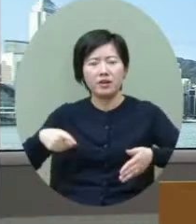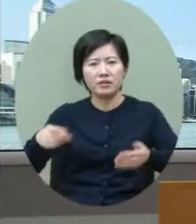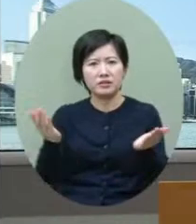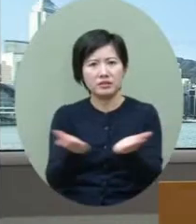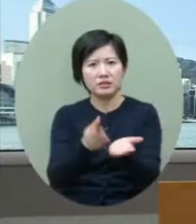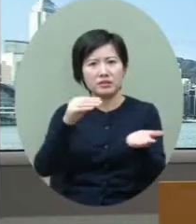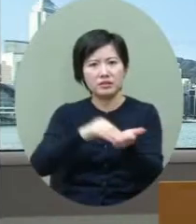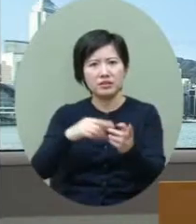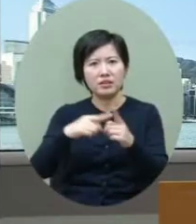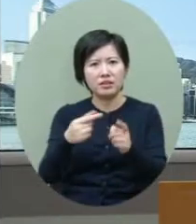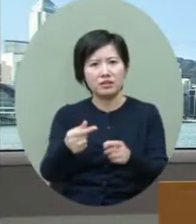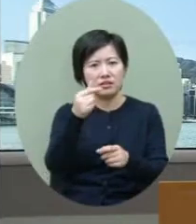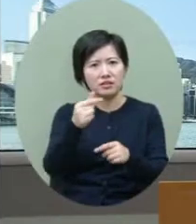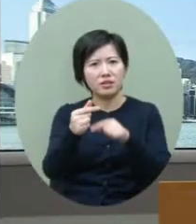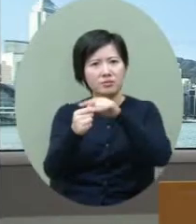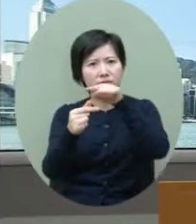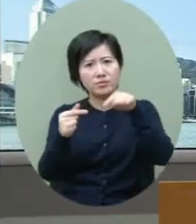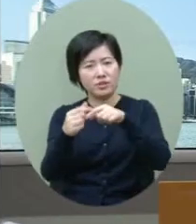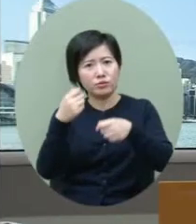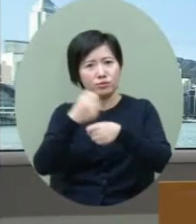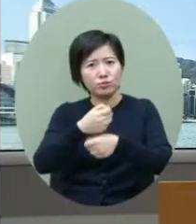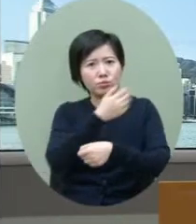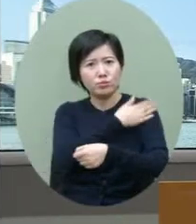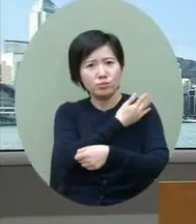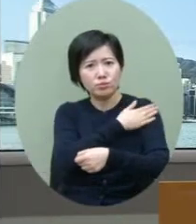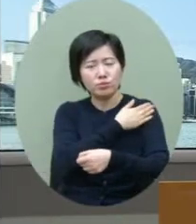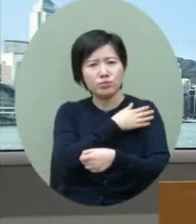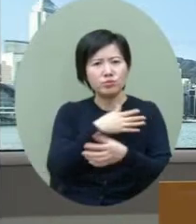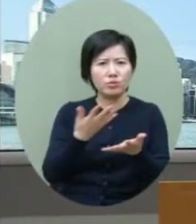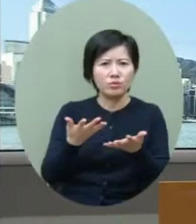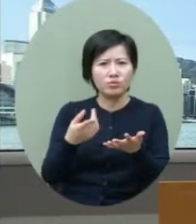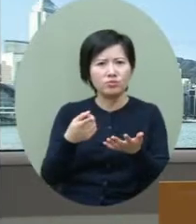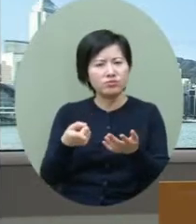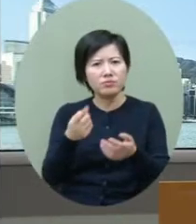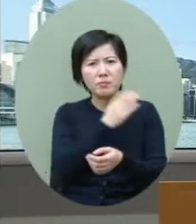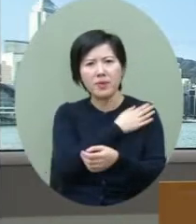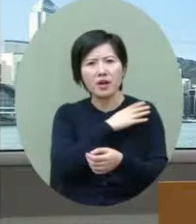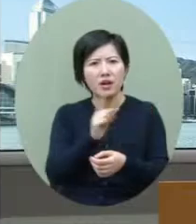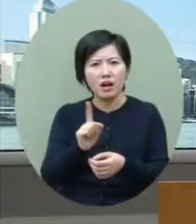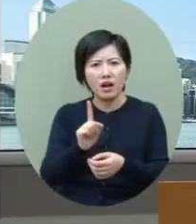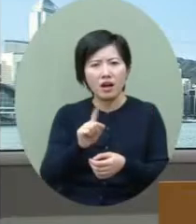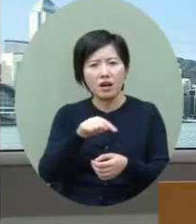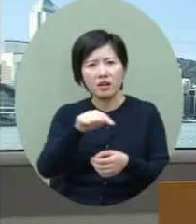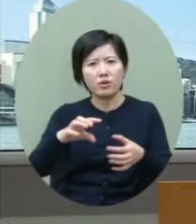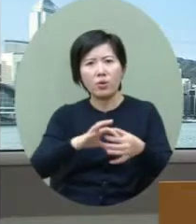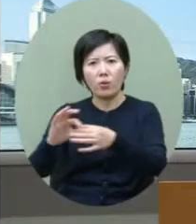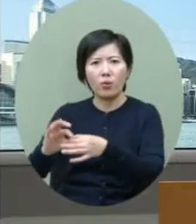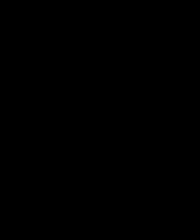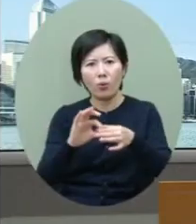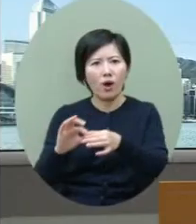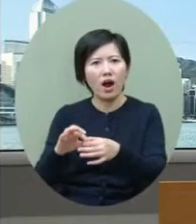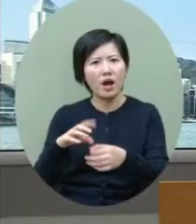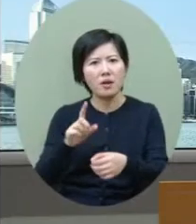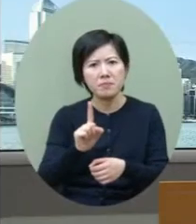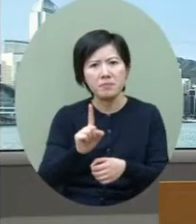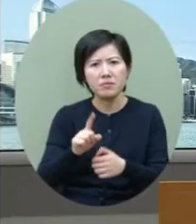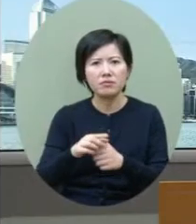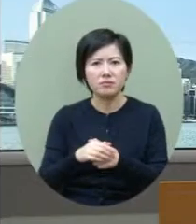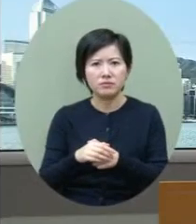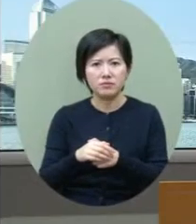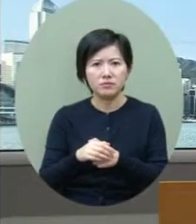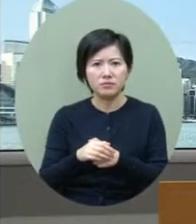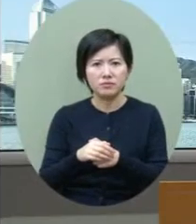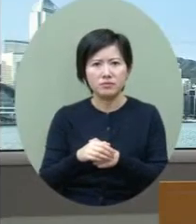Pak Ho Street, there are around about 10 people confirmed. So what kind of work are